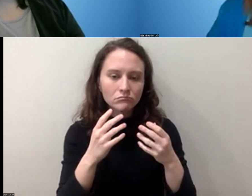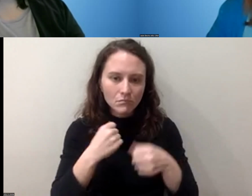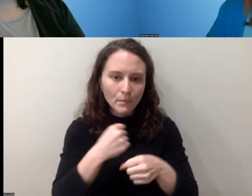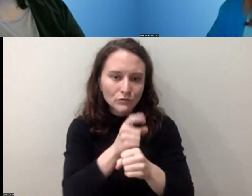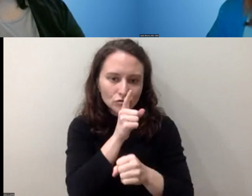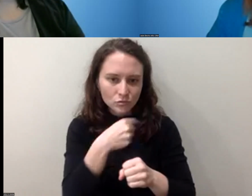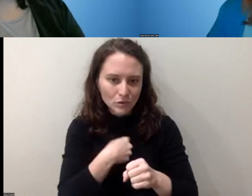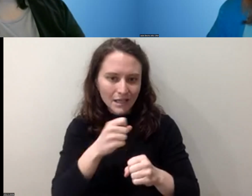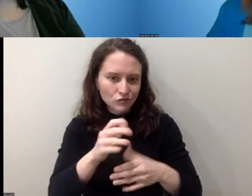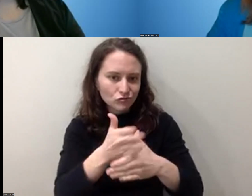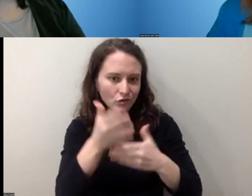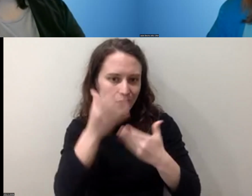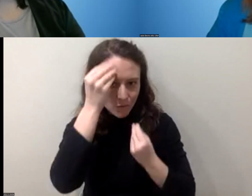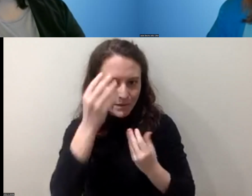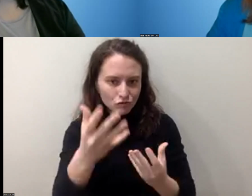get information.